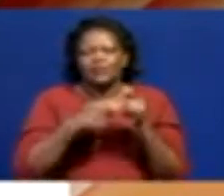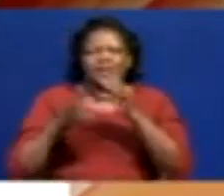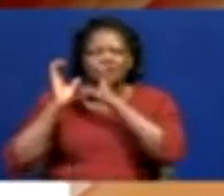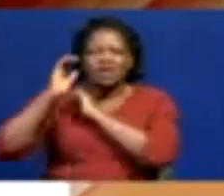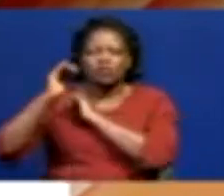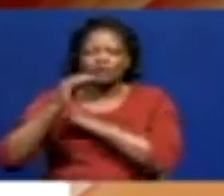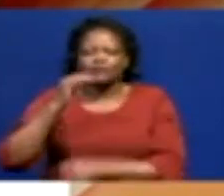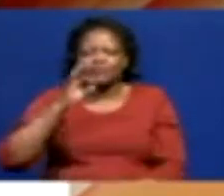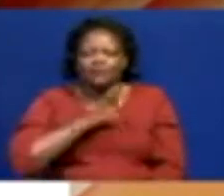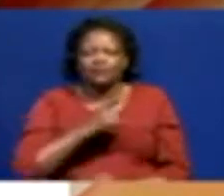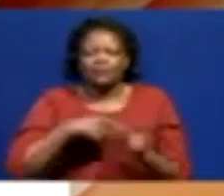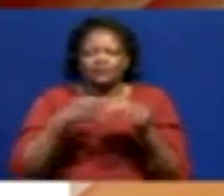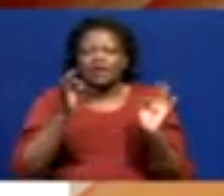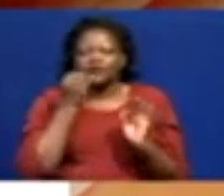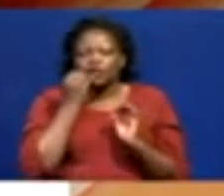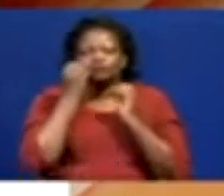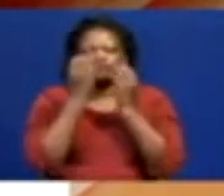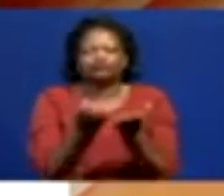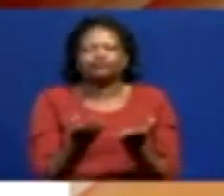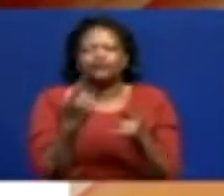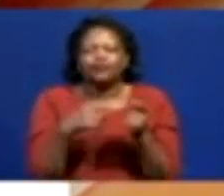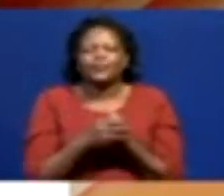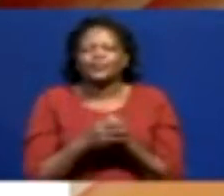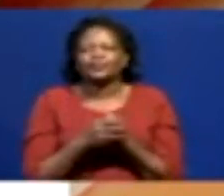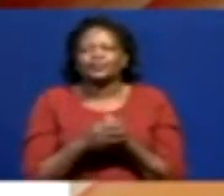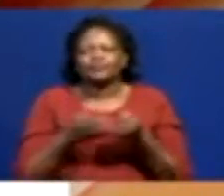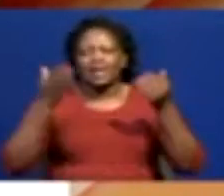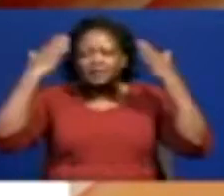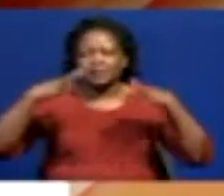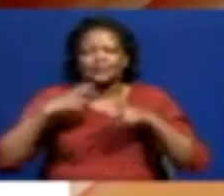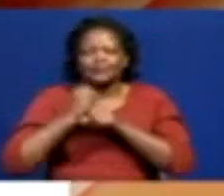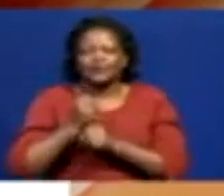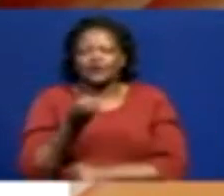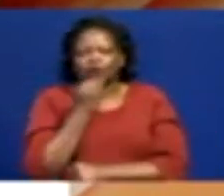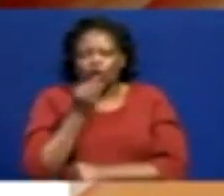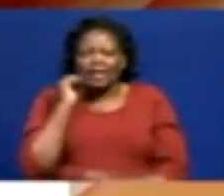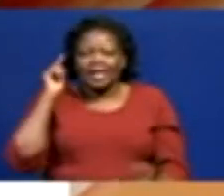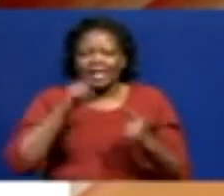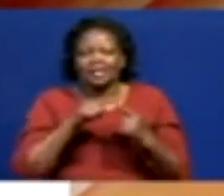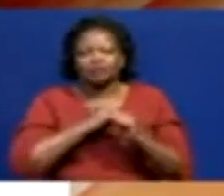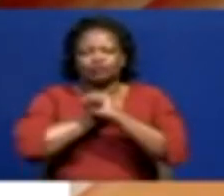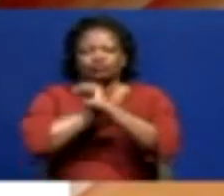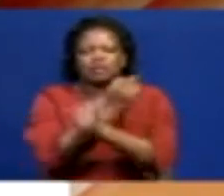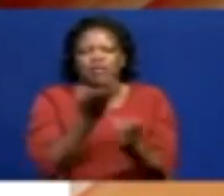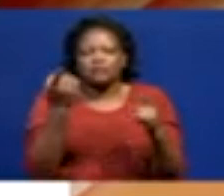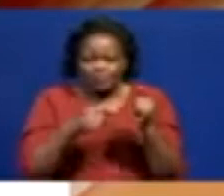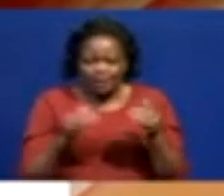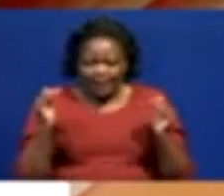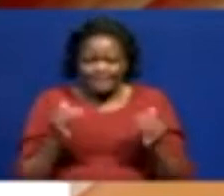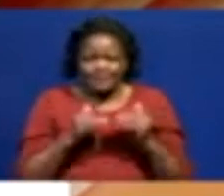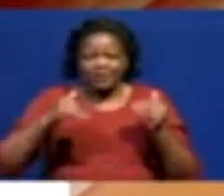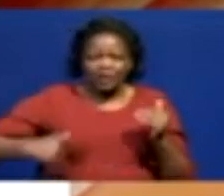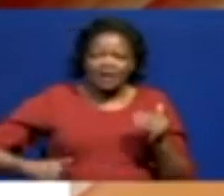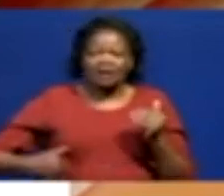have benefited from free food donations from an Islamic organization. The food is aimed at cushioning them from the impacts of